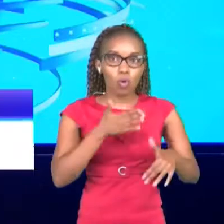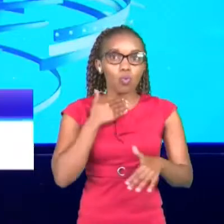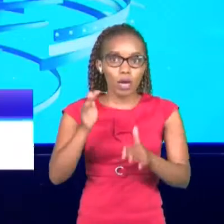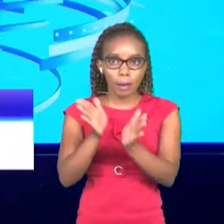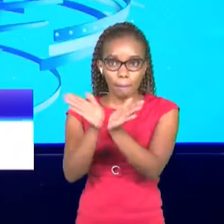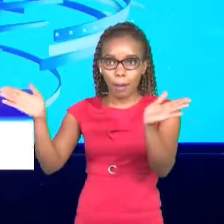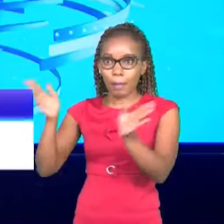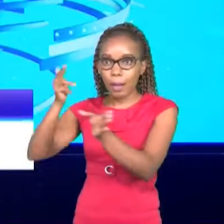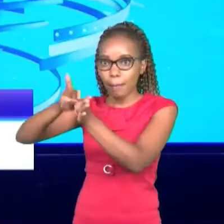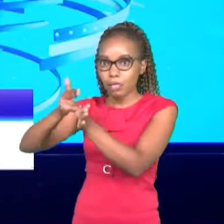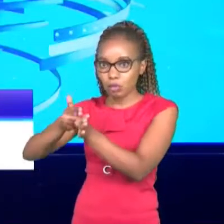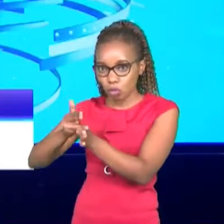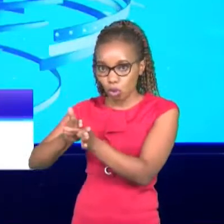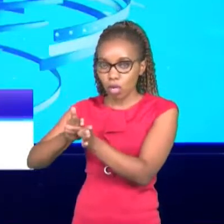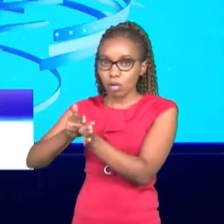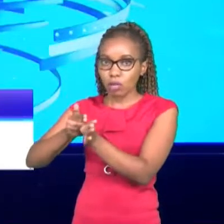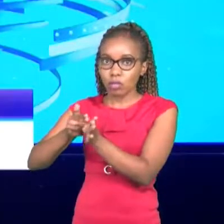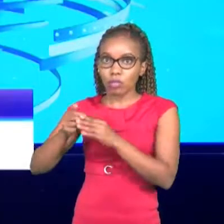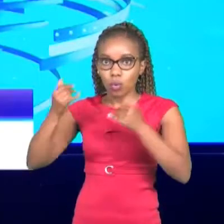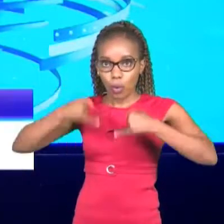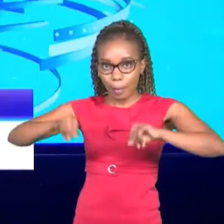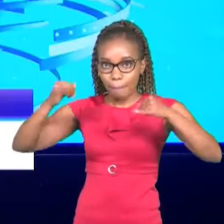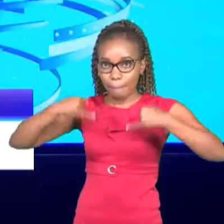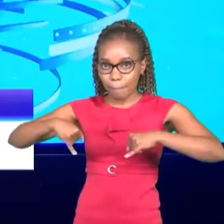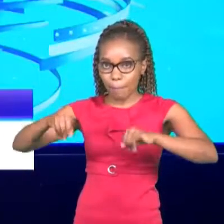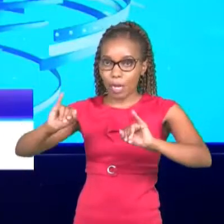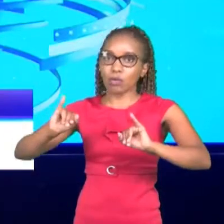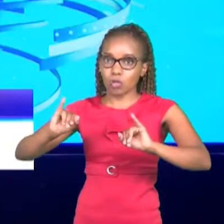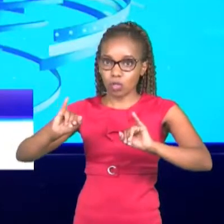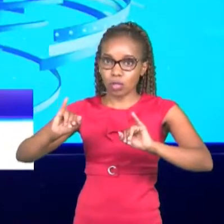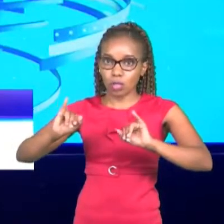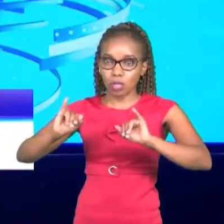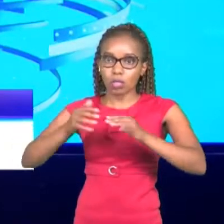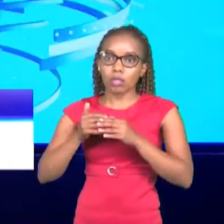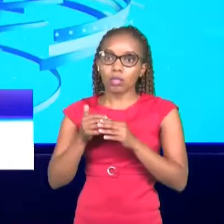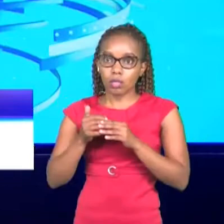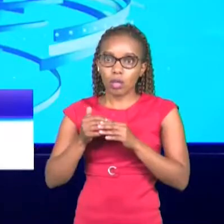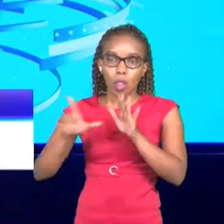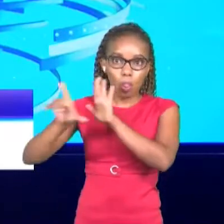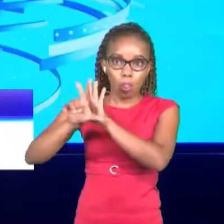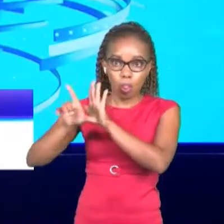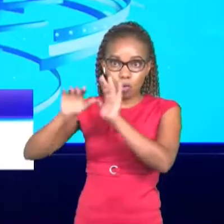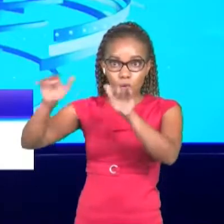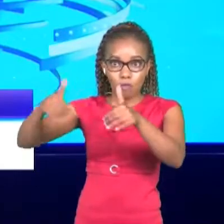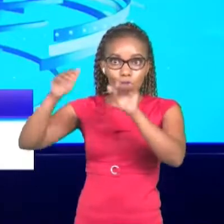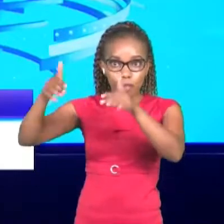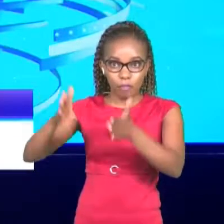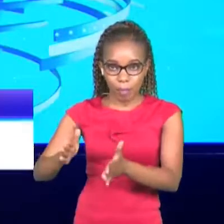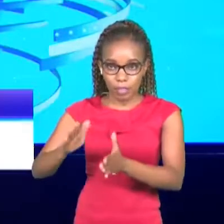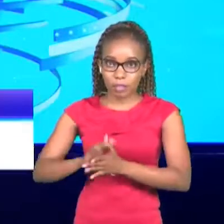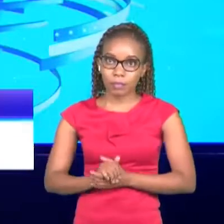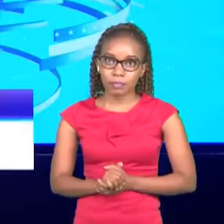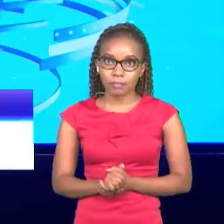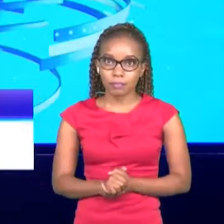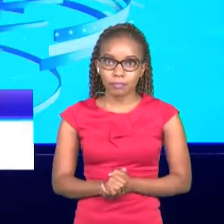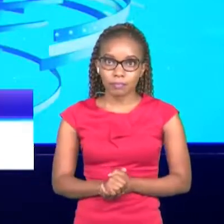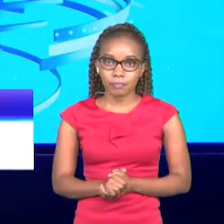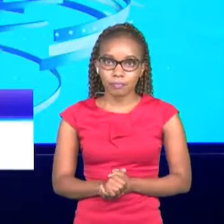participation in the bid to implement the contested regulations for the farmers. Vicky Mugambi now has the story in